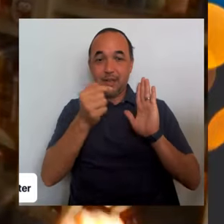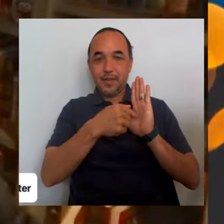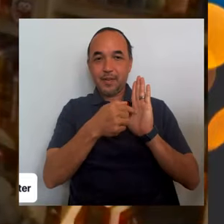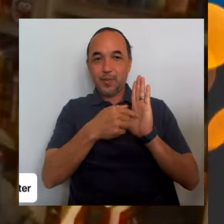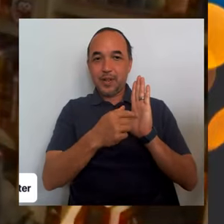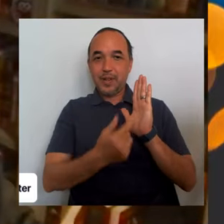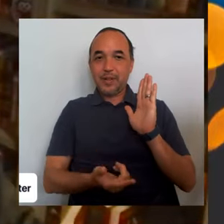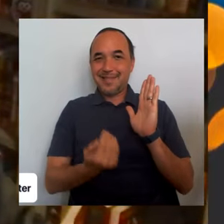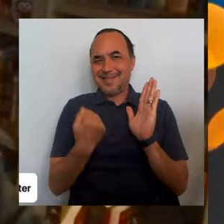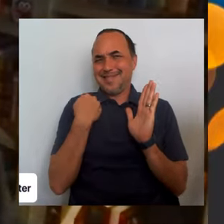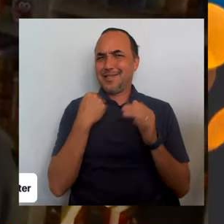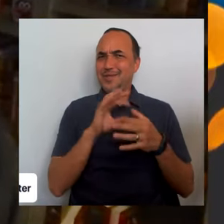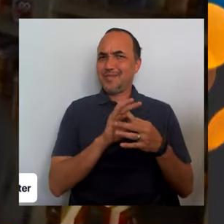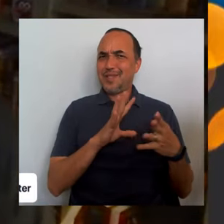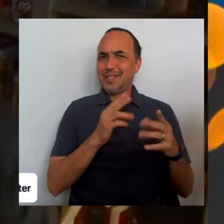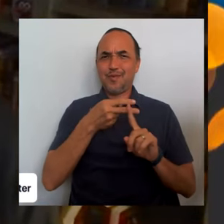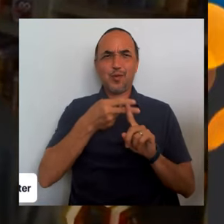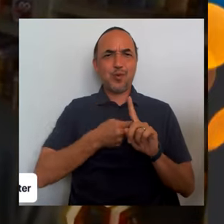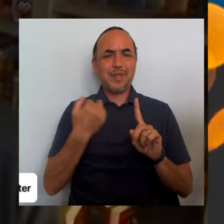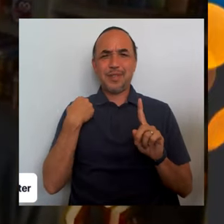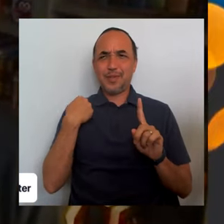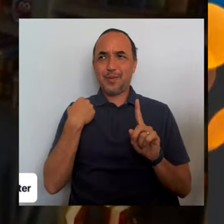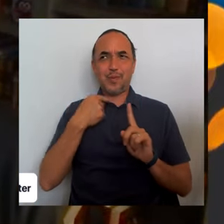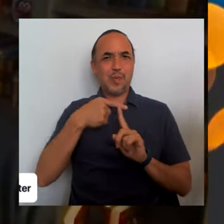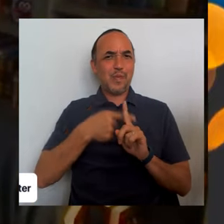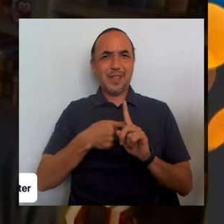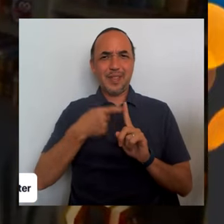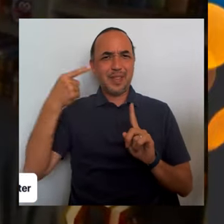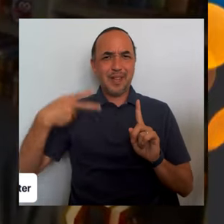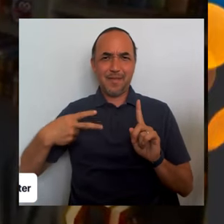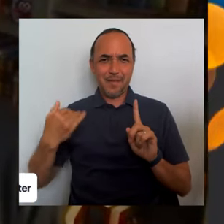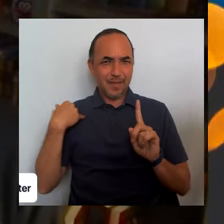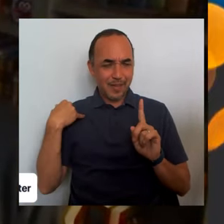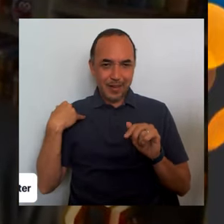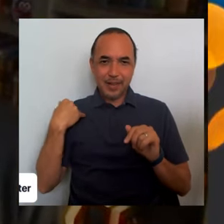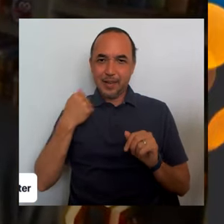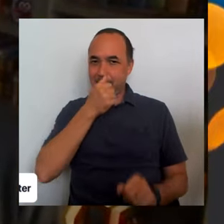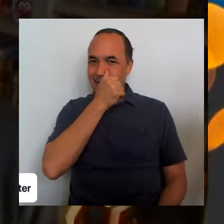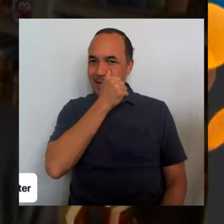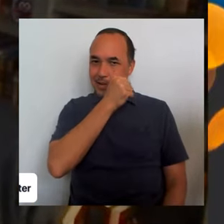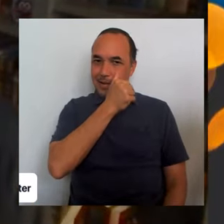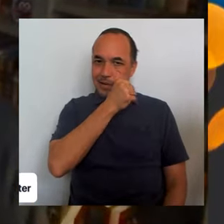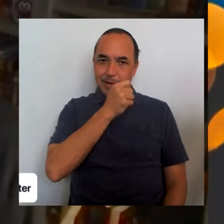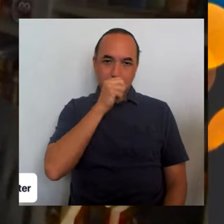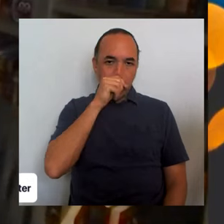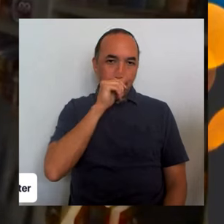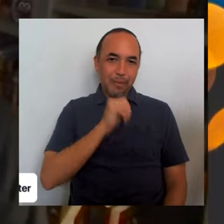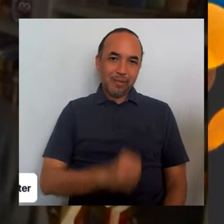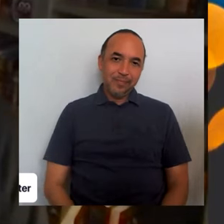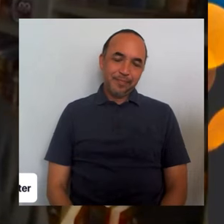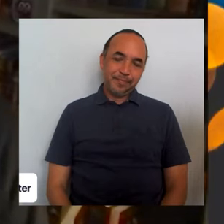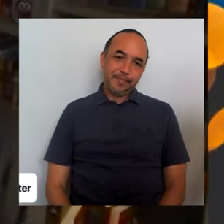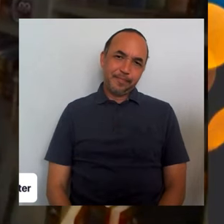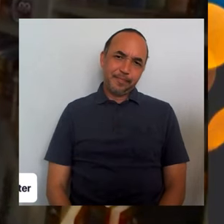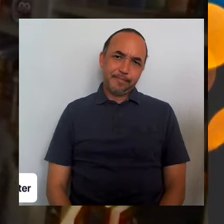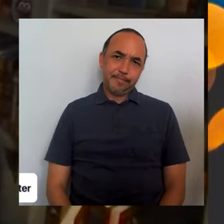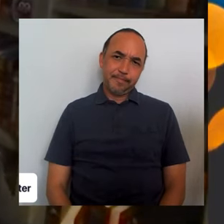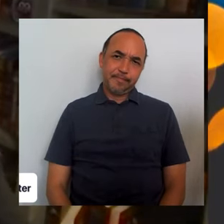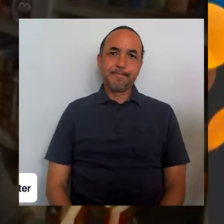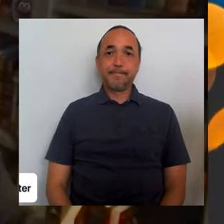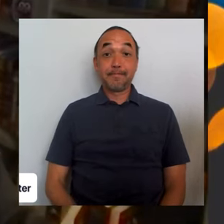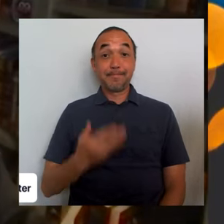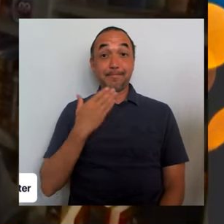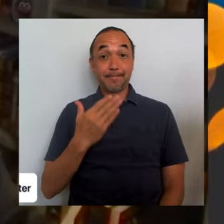was just released 2 months ago, not even 2 months ago, a month and a half. Great story. Yeah, and thank